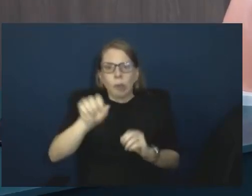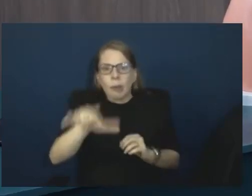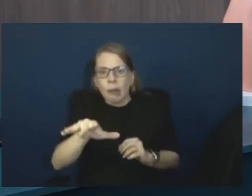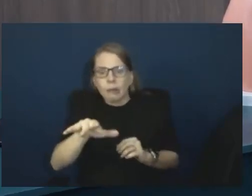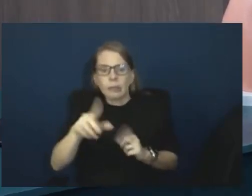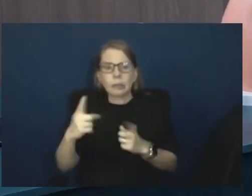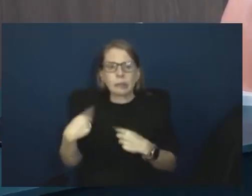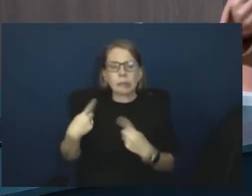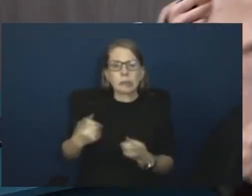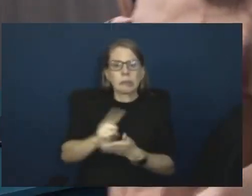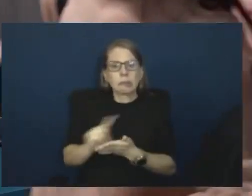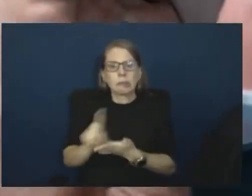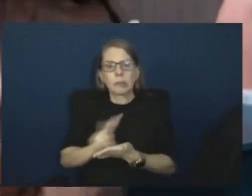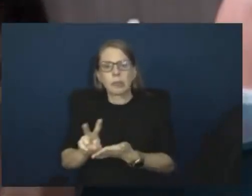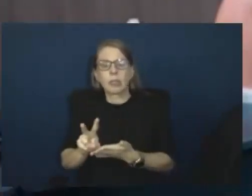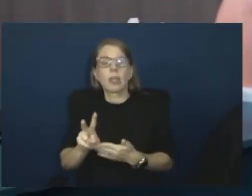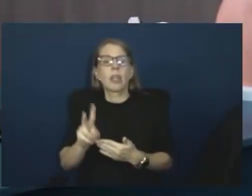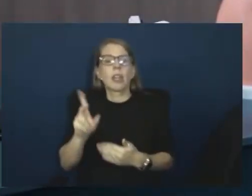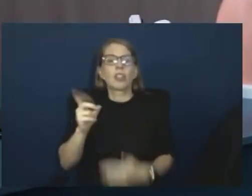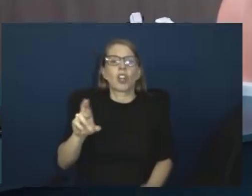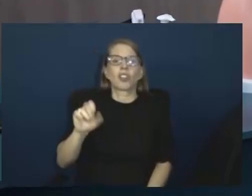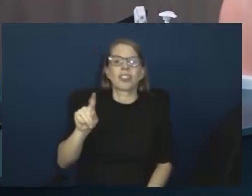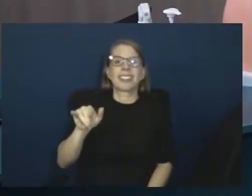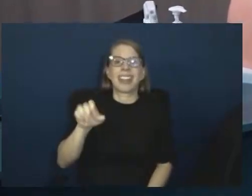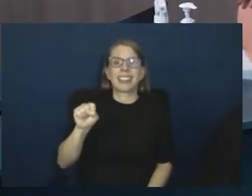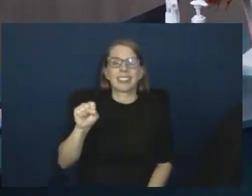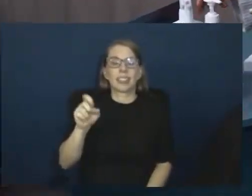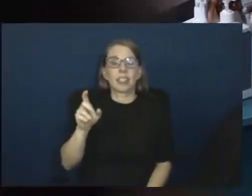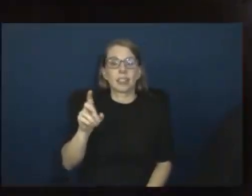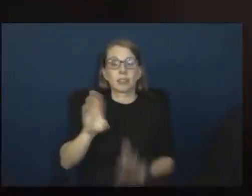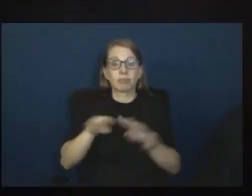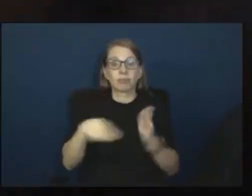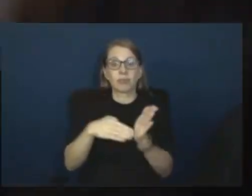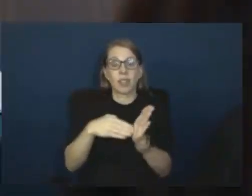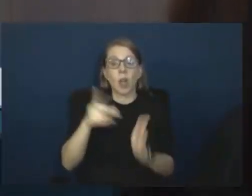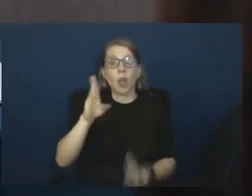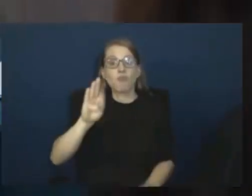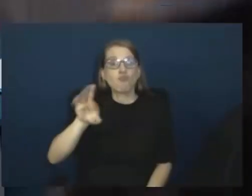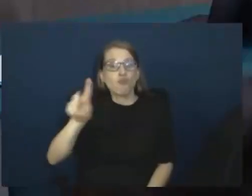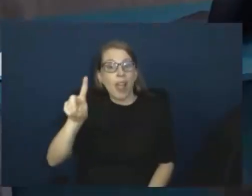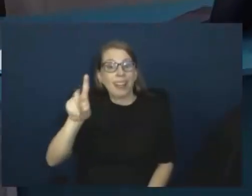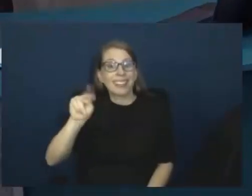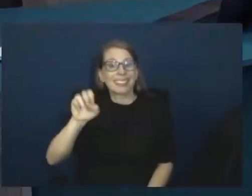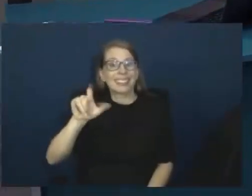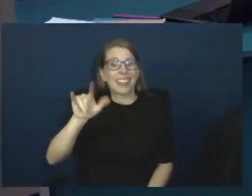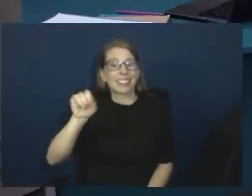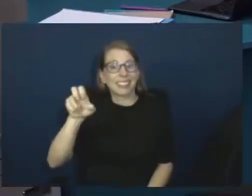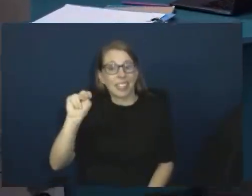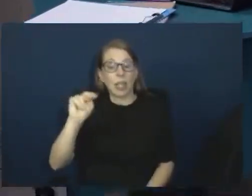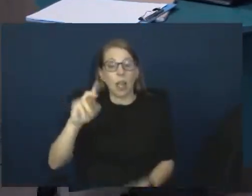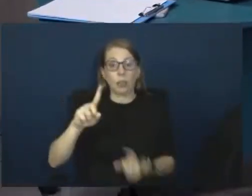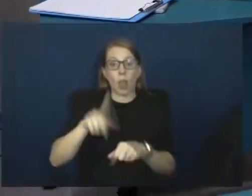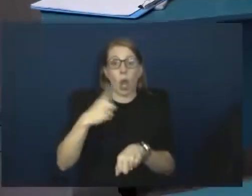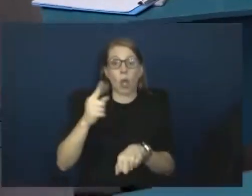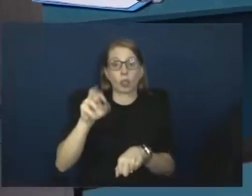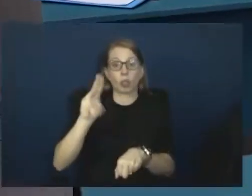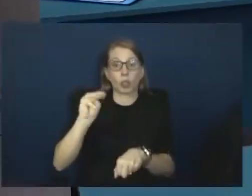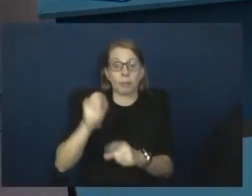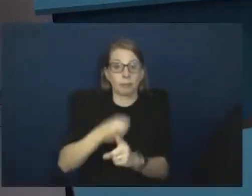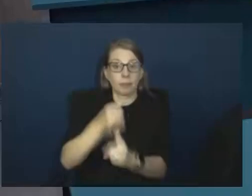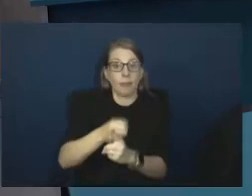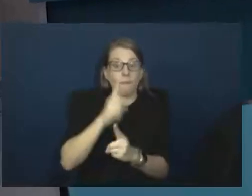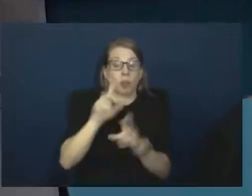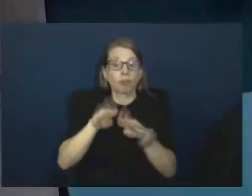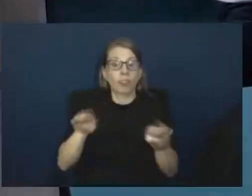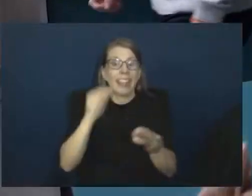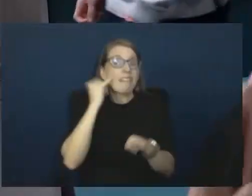weeks now. Dr. Seitz is going to be joined by pediatrician Dr. Brad Nelson on the long-term impact of COVID, if there is any, what